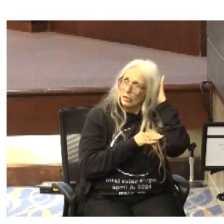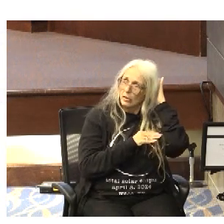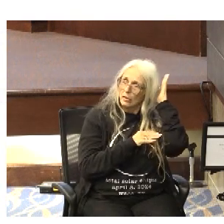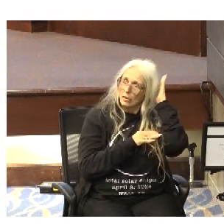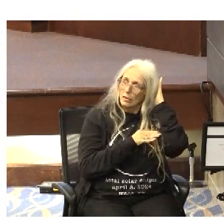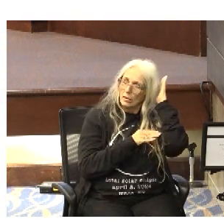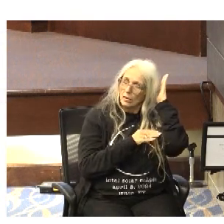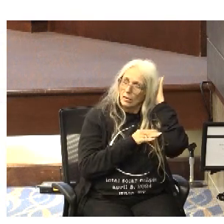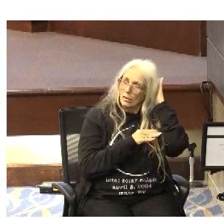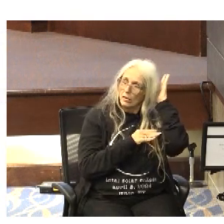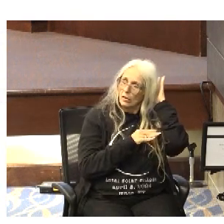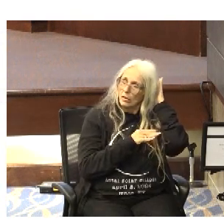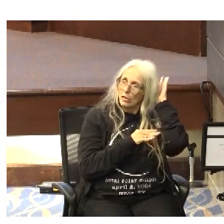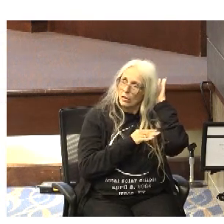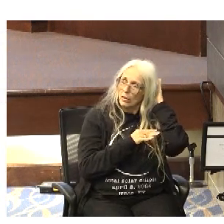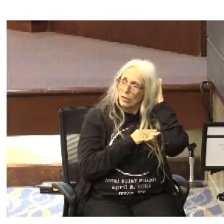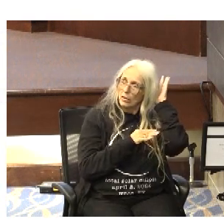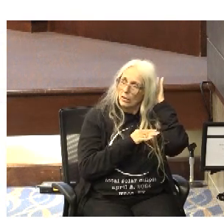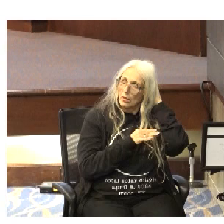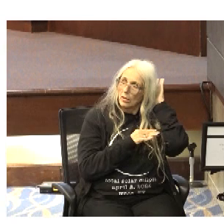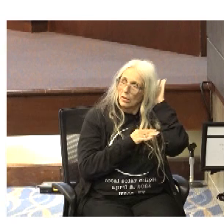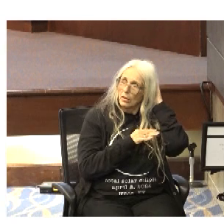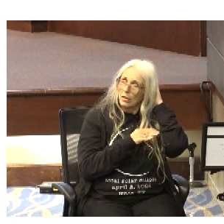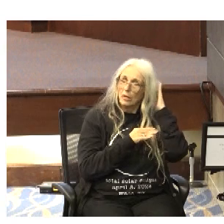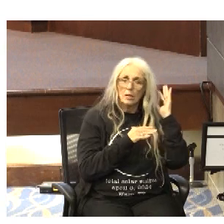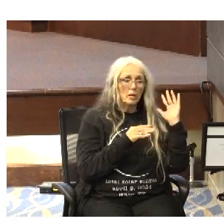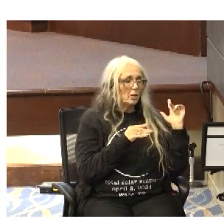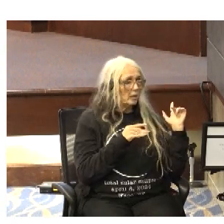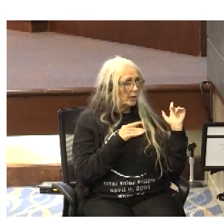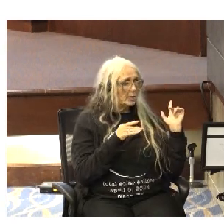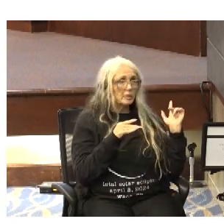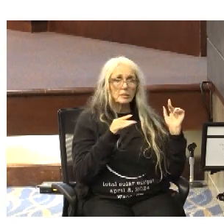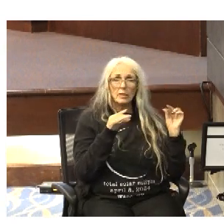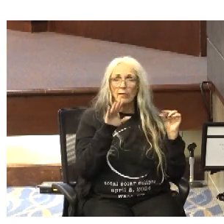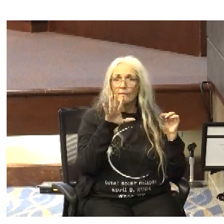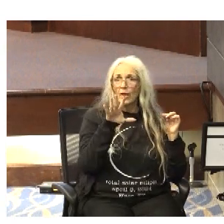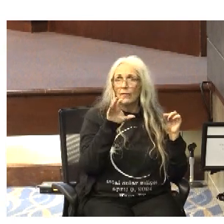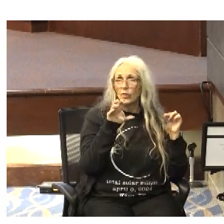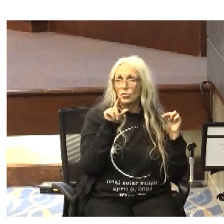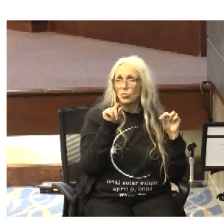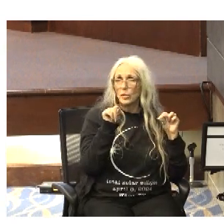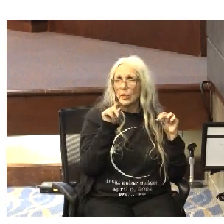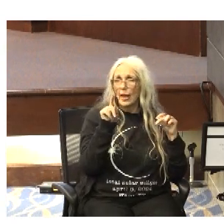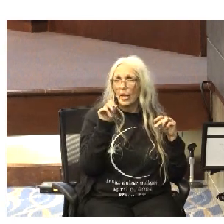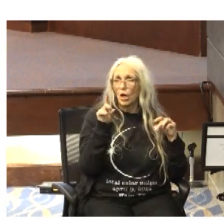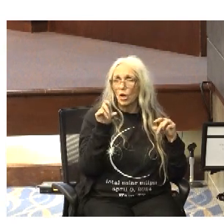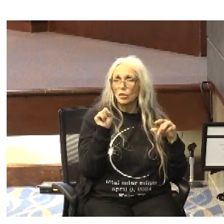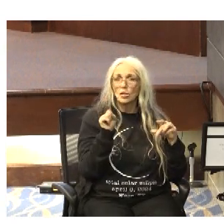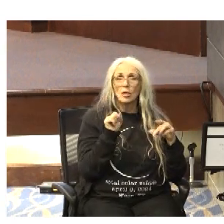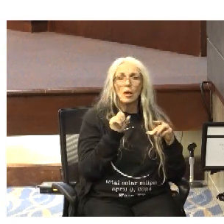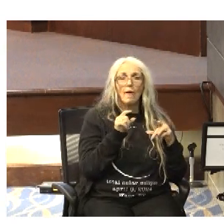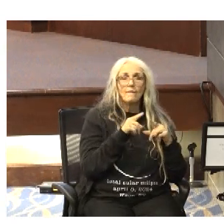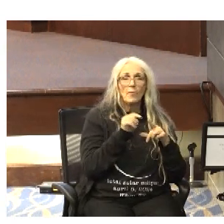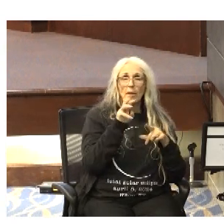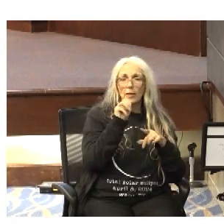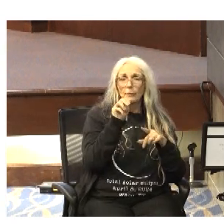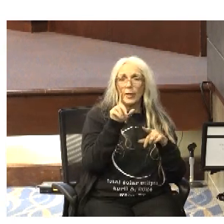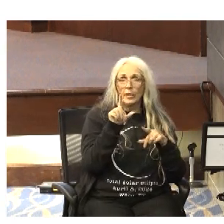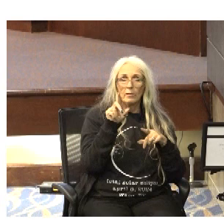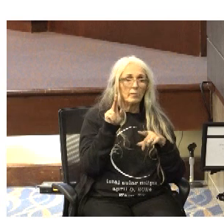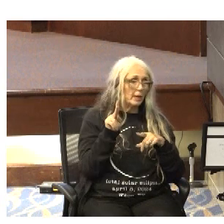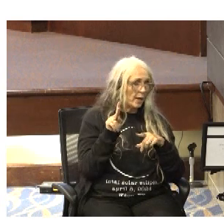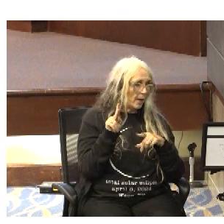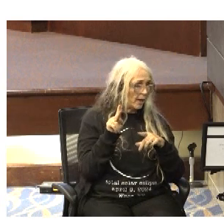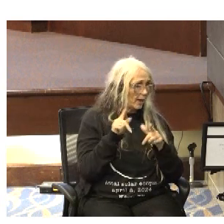So this is the site location right here. This is a 520 acres bordered on the west by MLK and